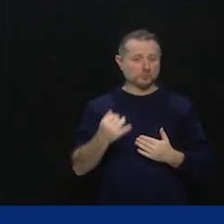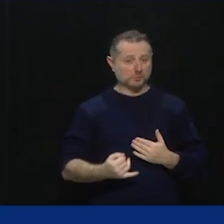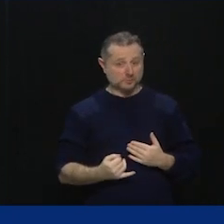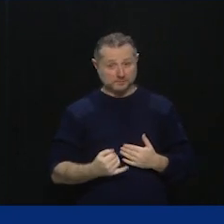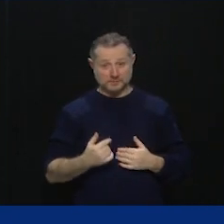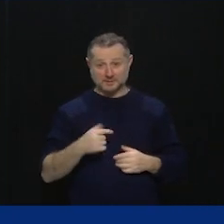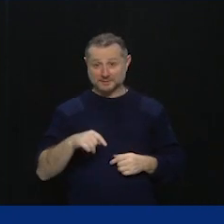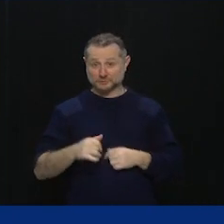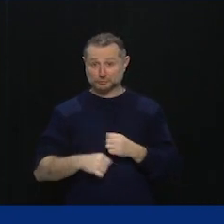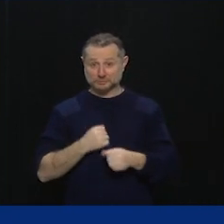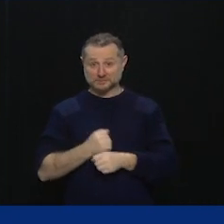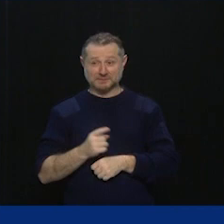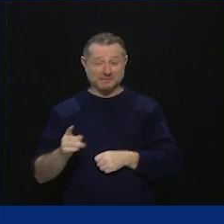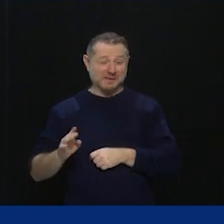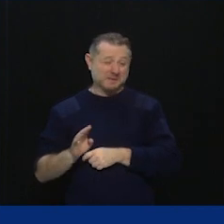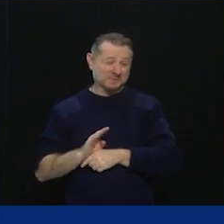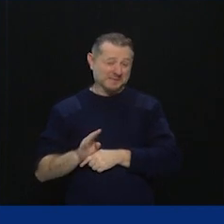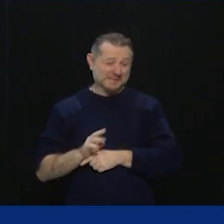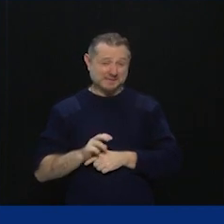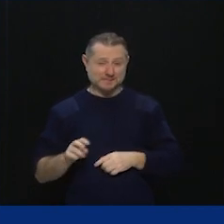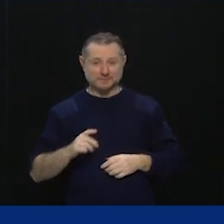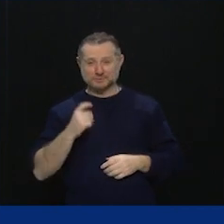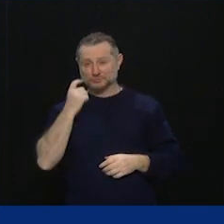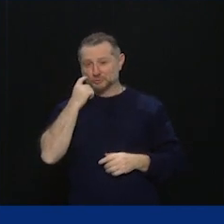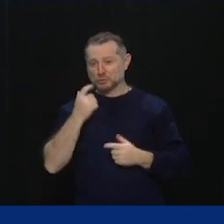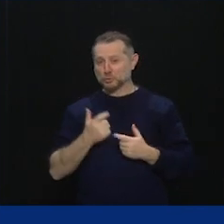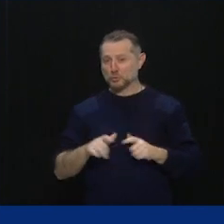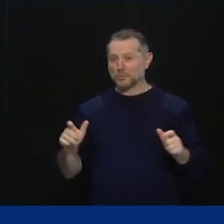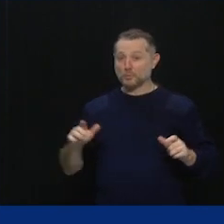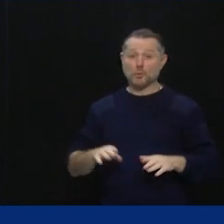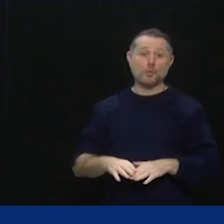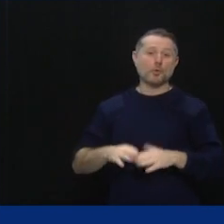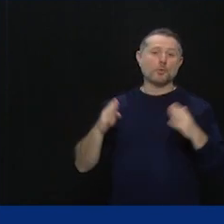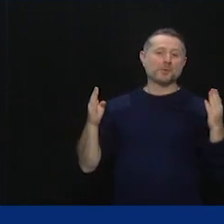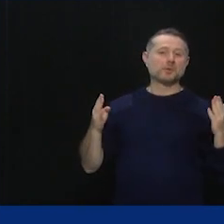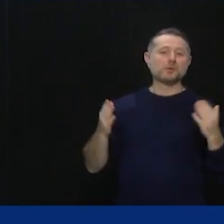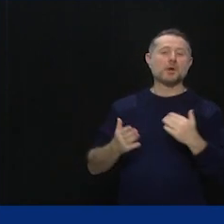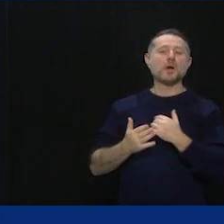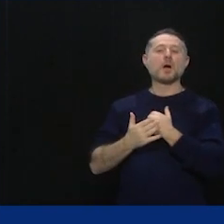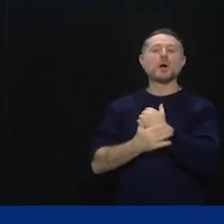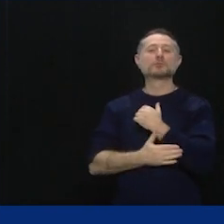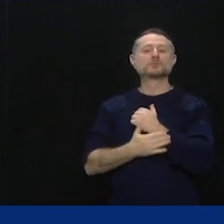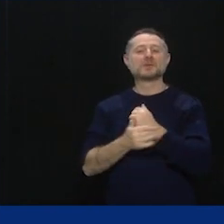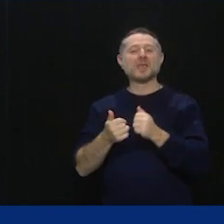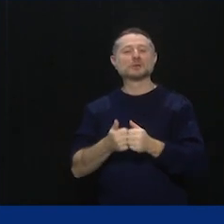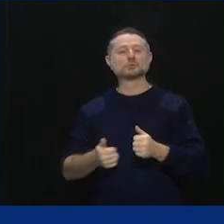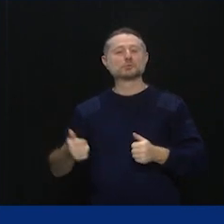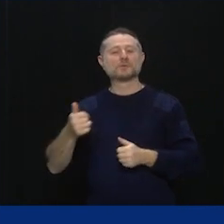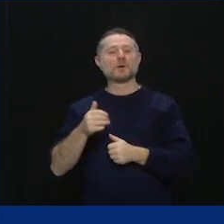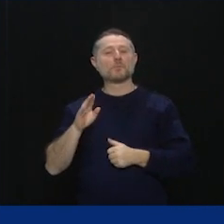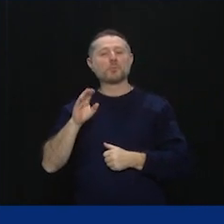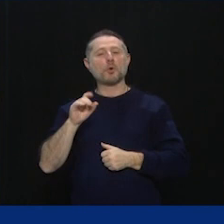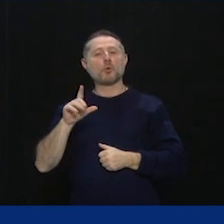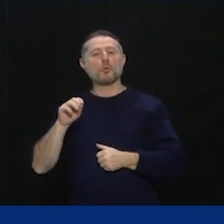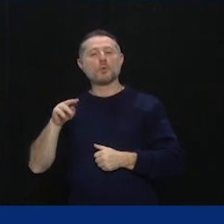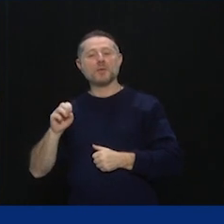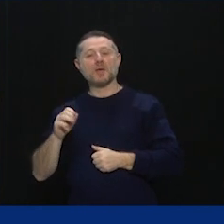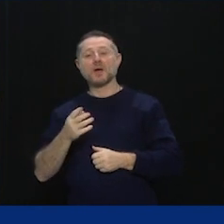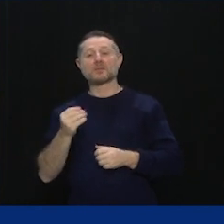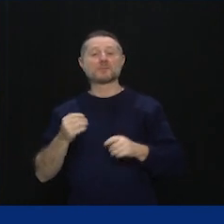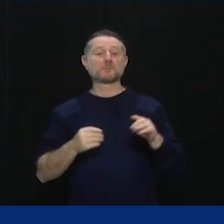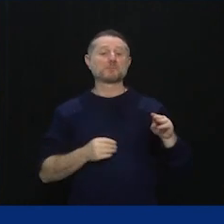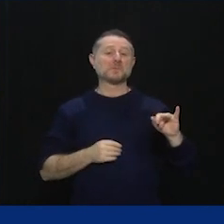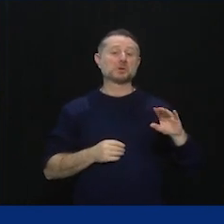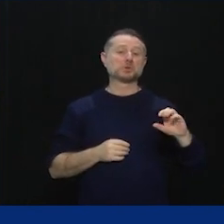had a grand opening, which County Executive Balone and Mitch Pally helped us cut the ribbon at a couple of weeks ago on a